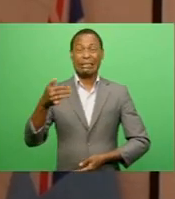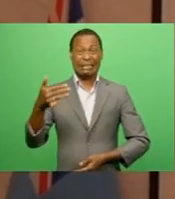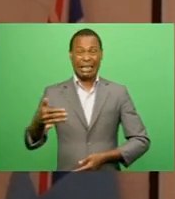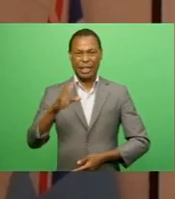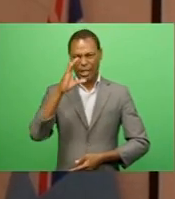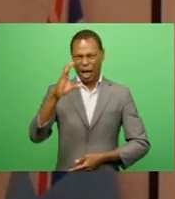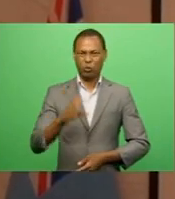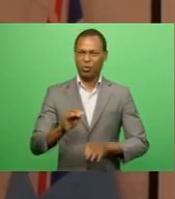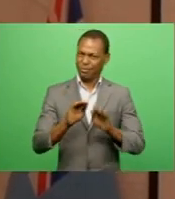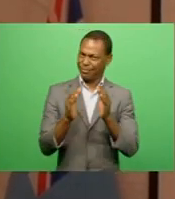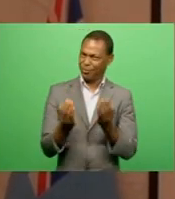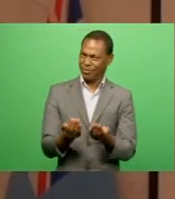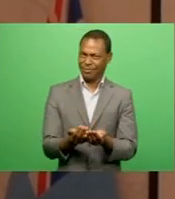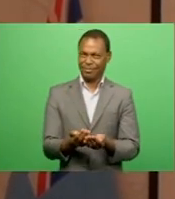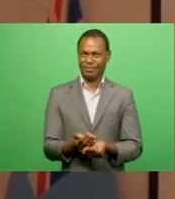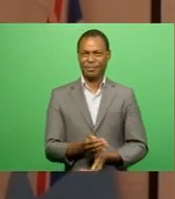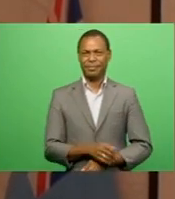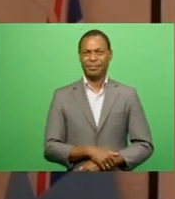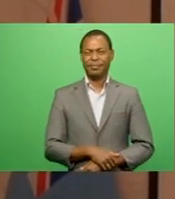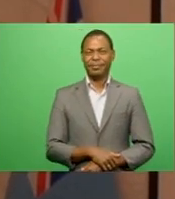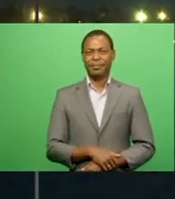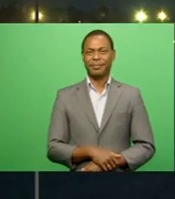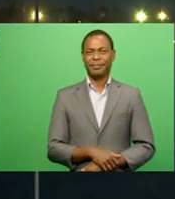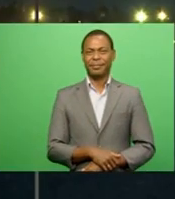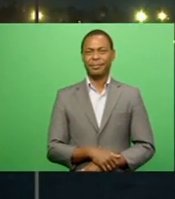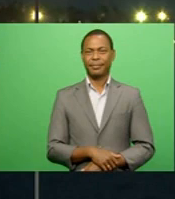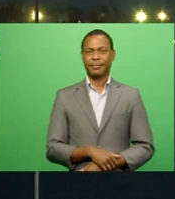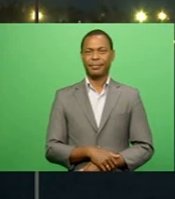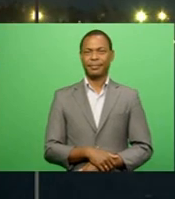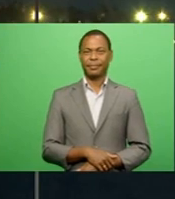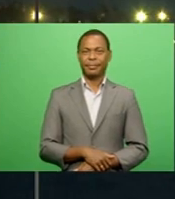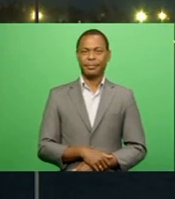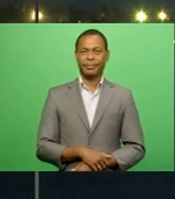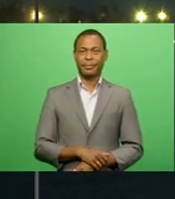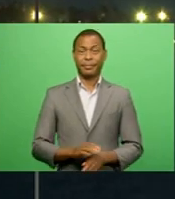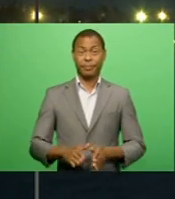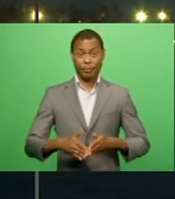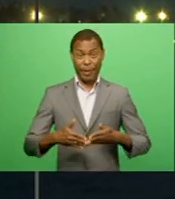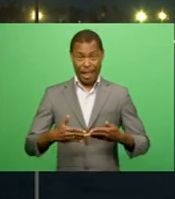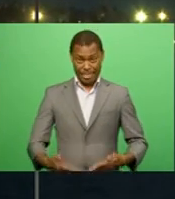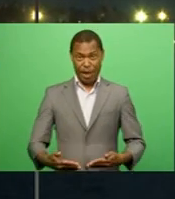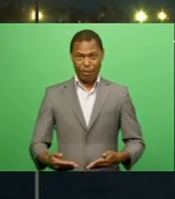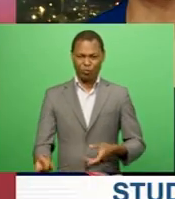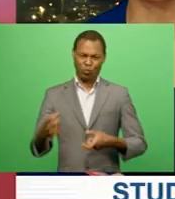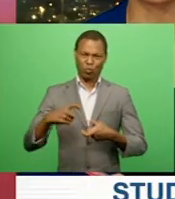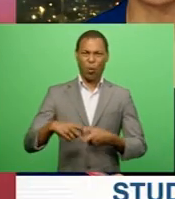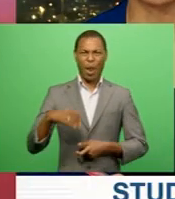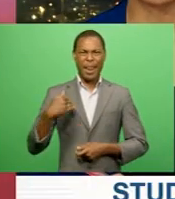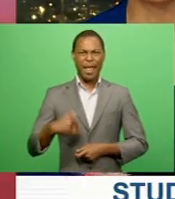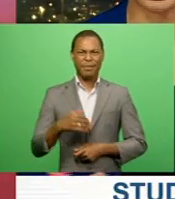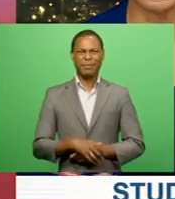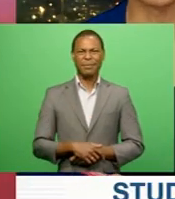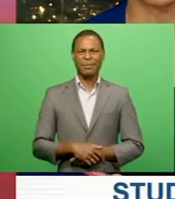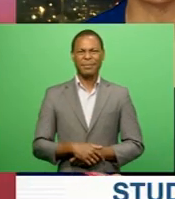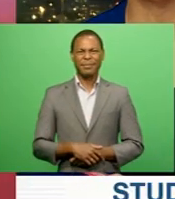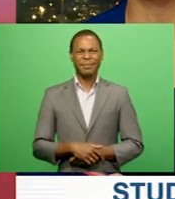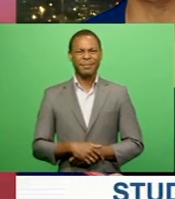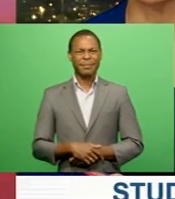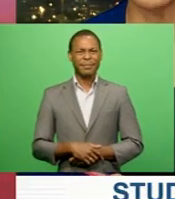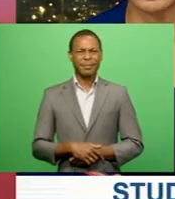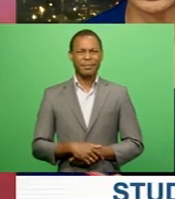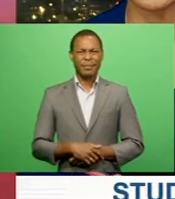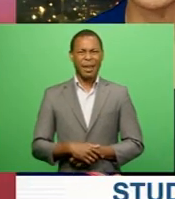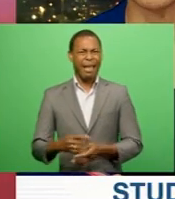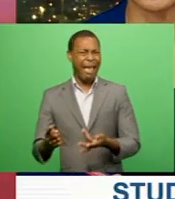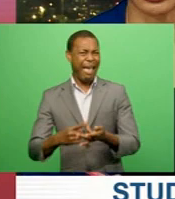world. Kritika Kumar, FBC News. We're now joining Kritika live. Kritika, regarding this vaccine, what